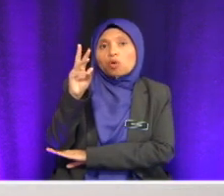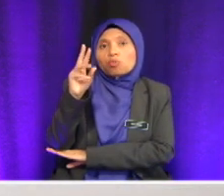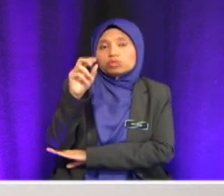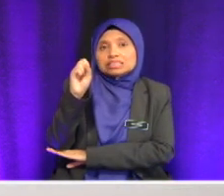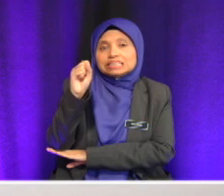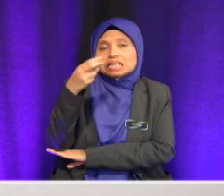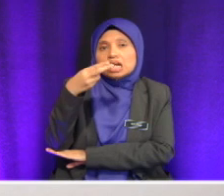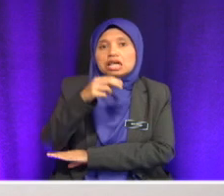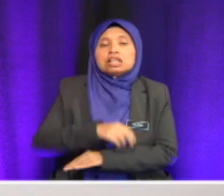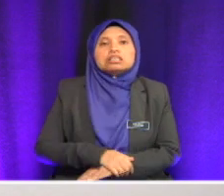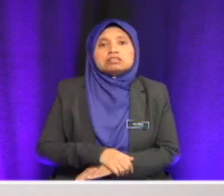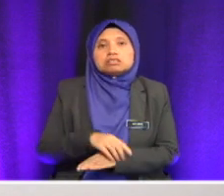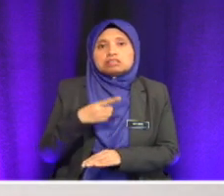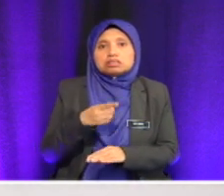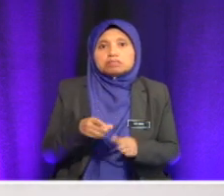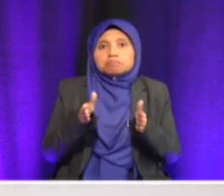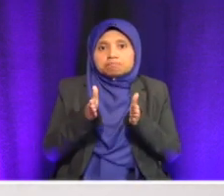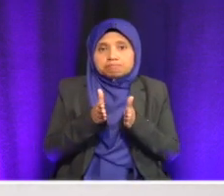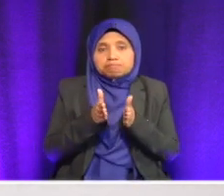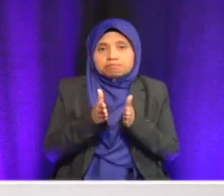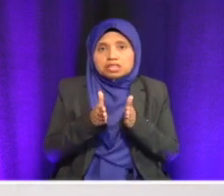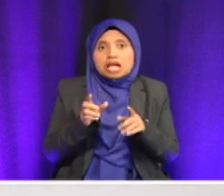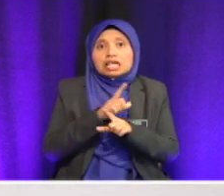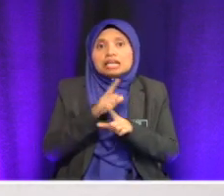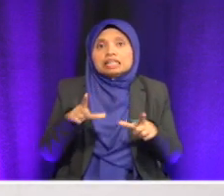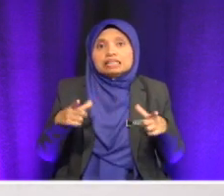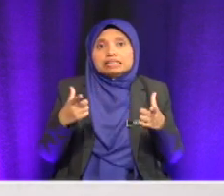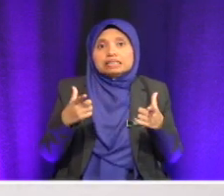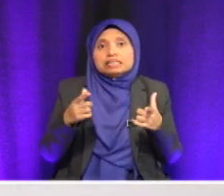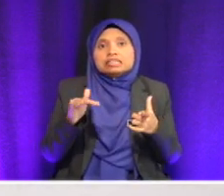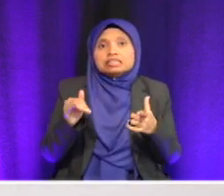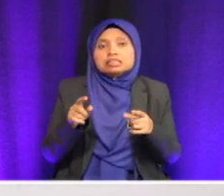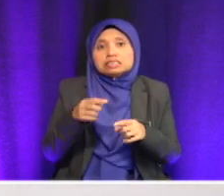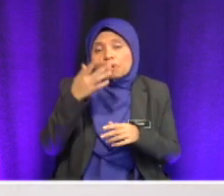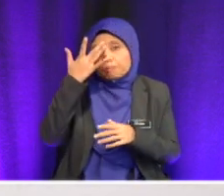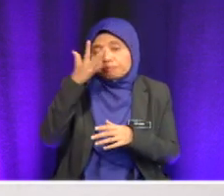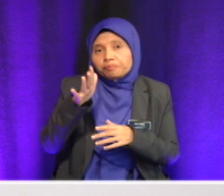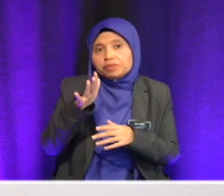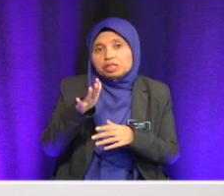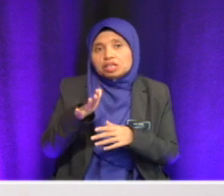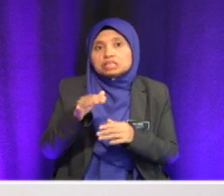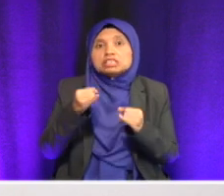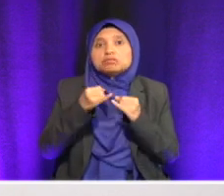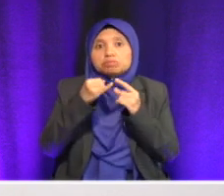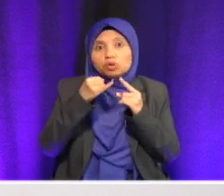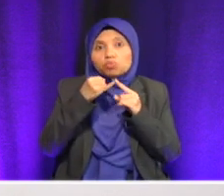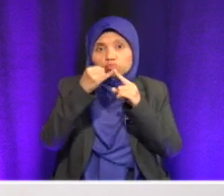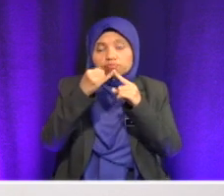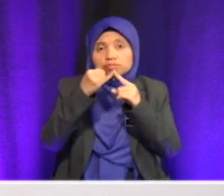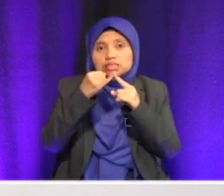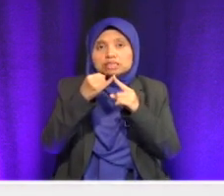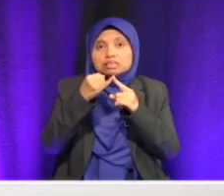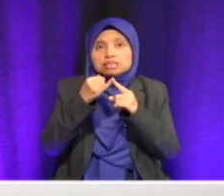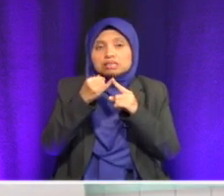but just because birds have small brains, it doesn't necessarily mean they aren't intelligent, especially crows. Some crows make tools